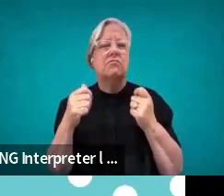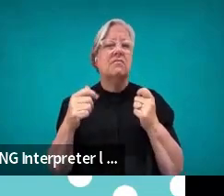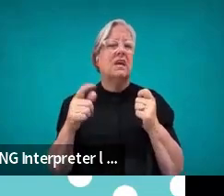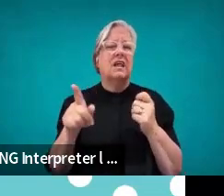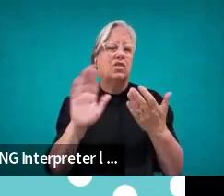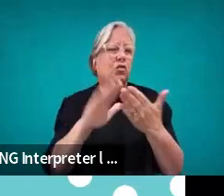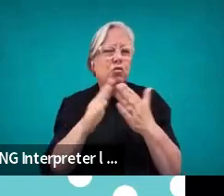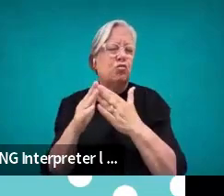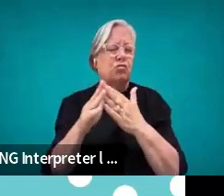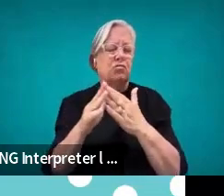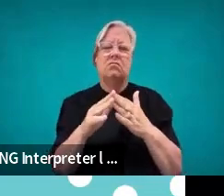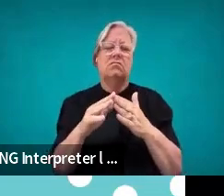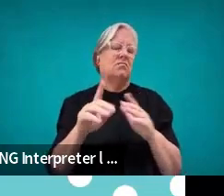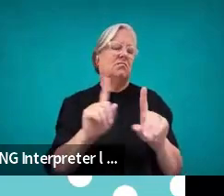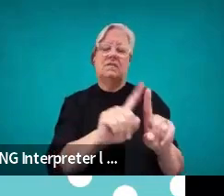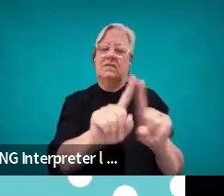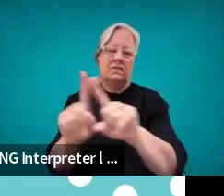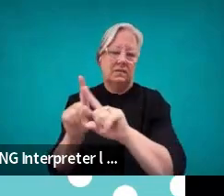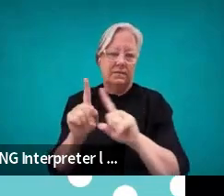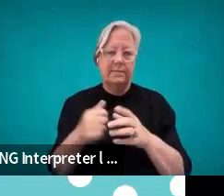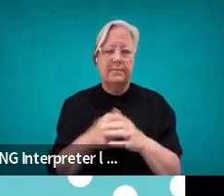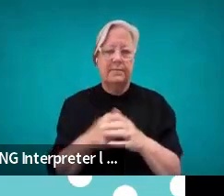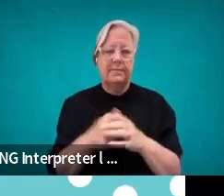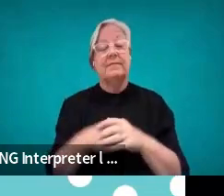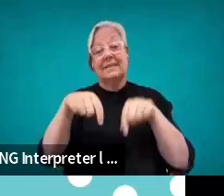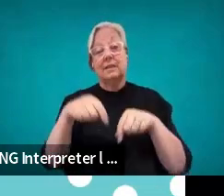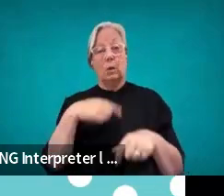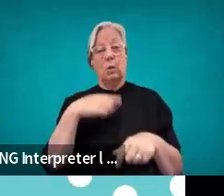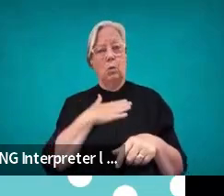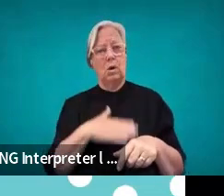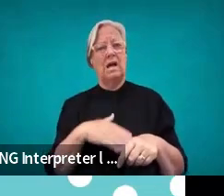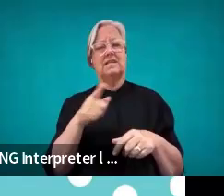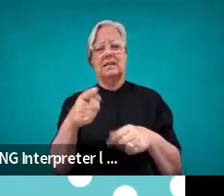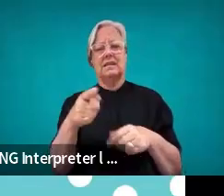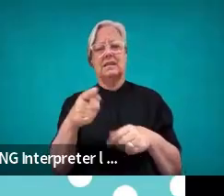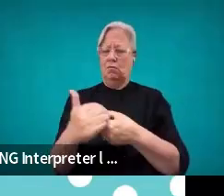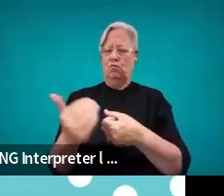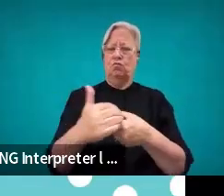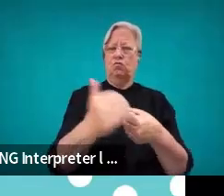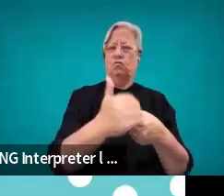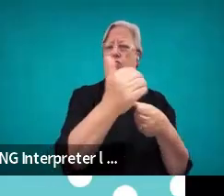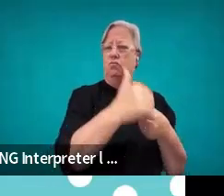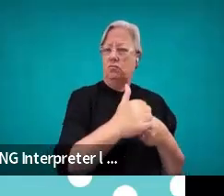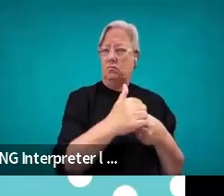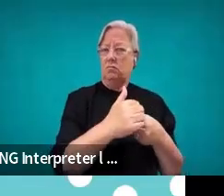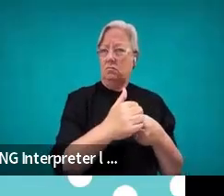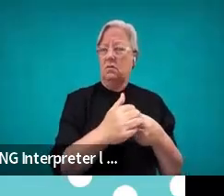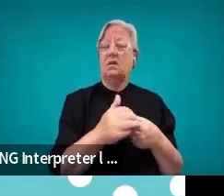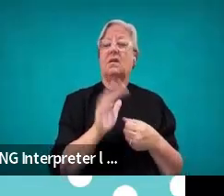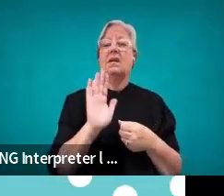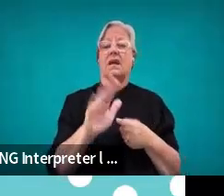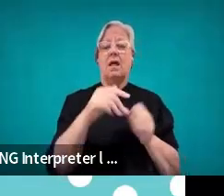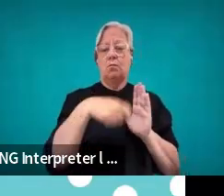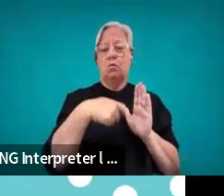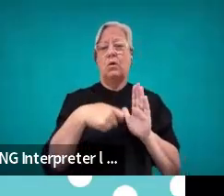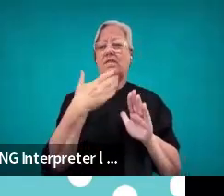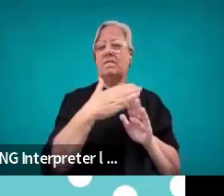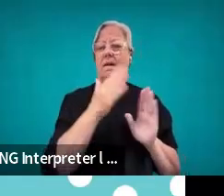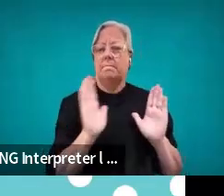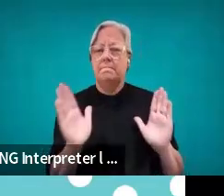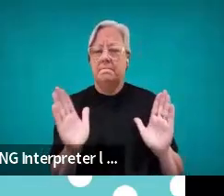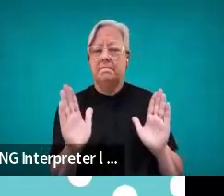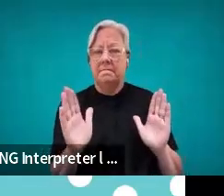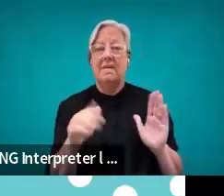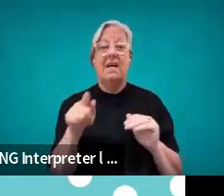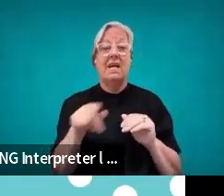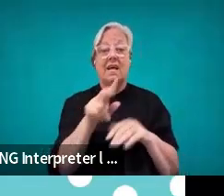Spotlight Initiative has been committed to applying participatory approaches throughout its programming cycle, including in its